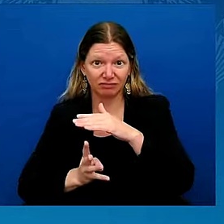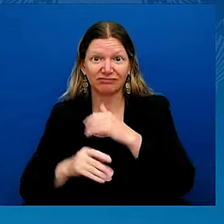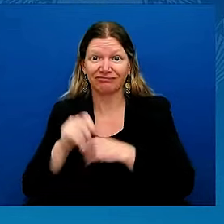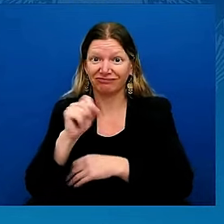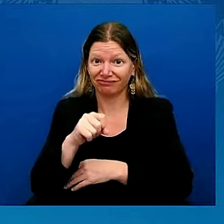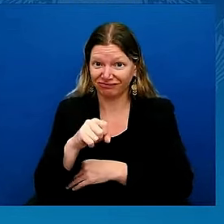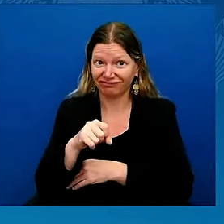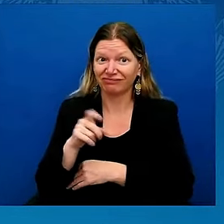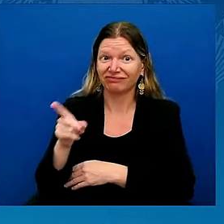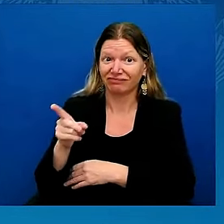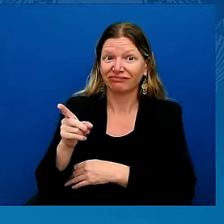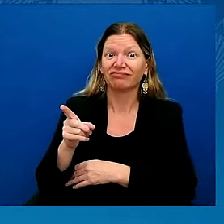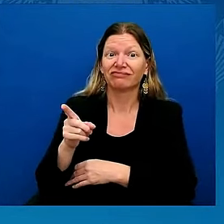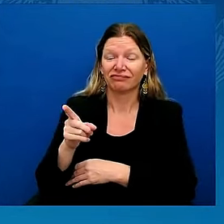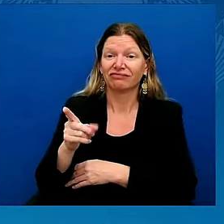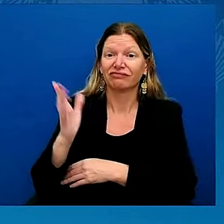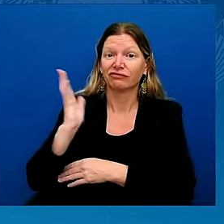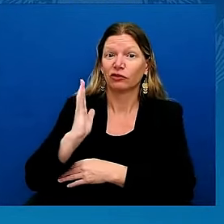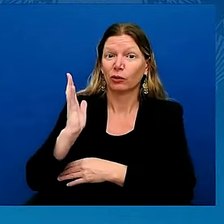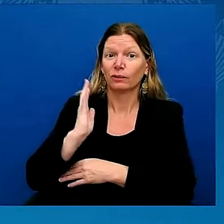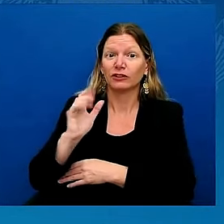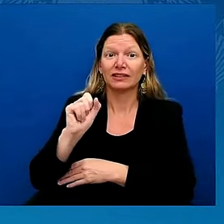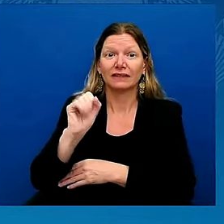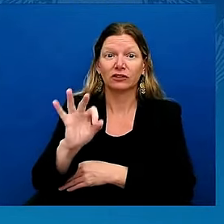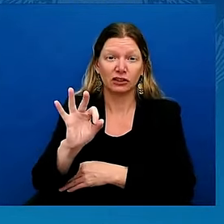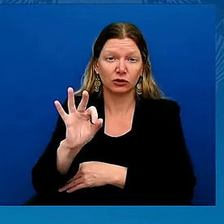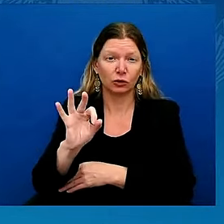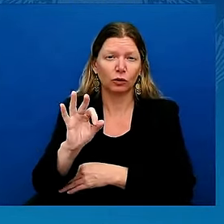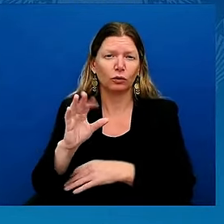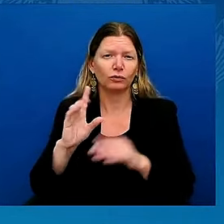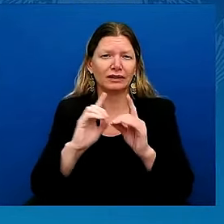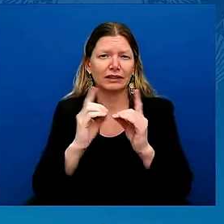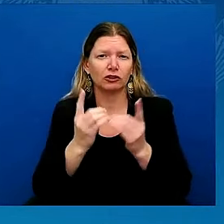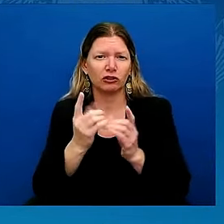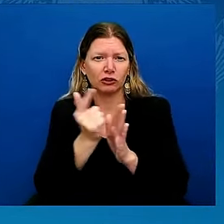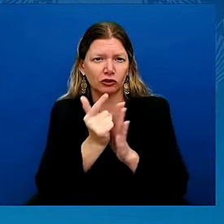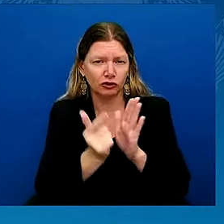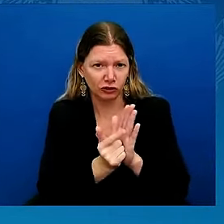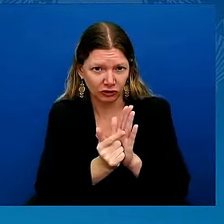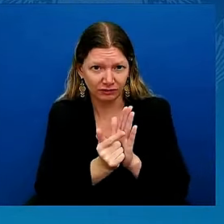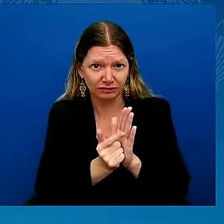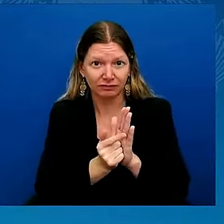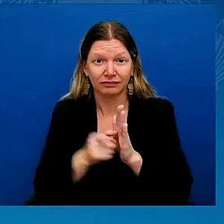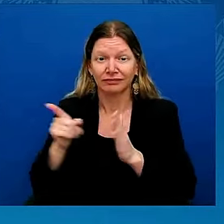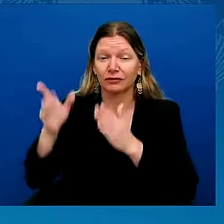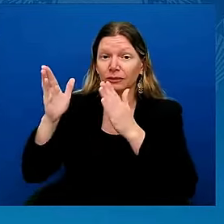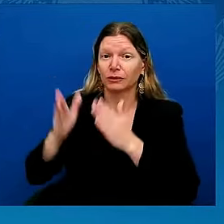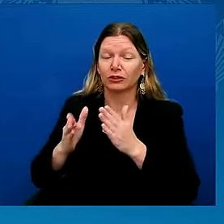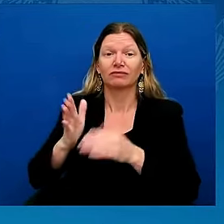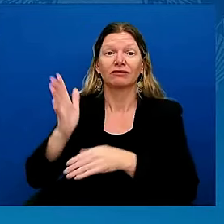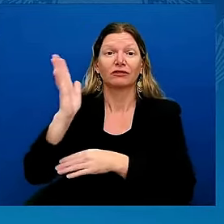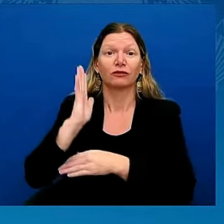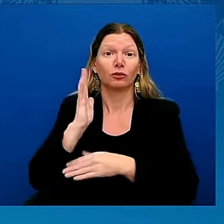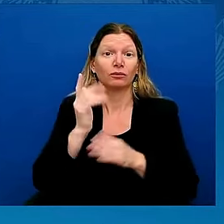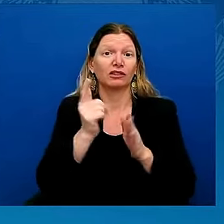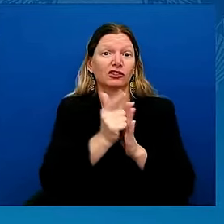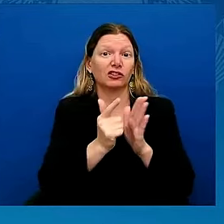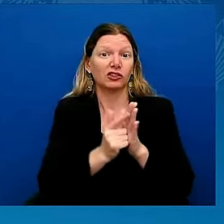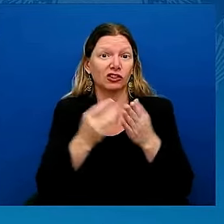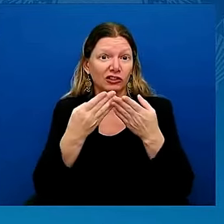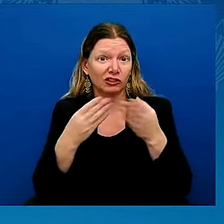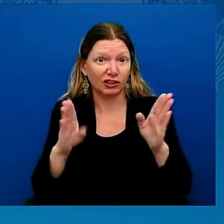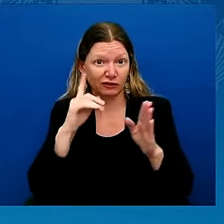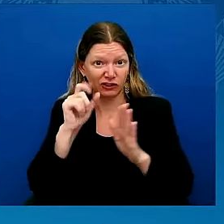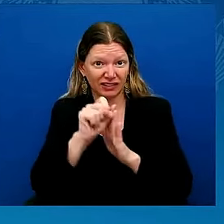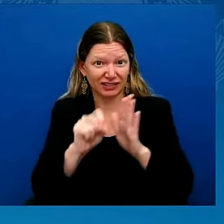Francisco district attorney. This person is the former attorney general of the state of California and a United